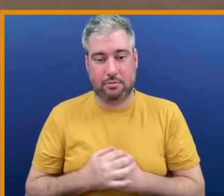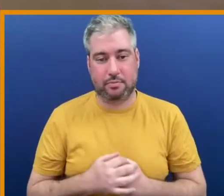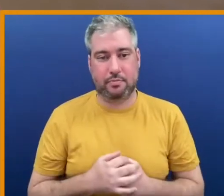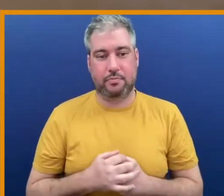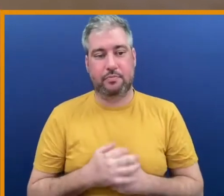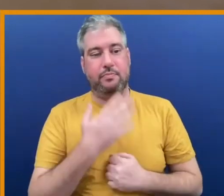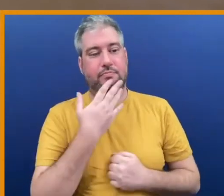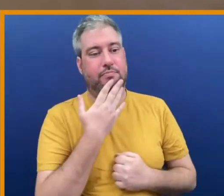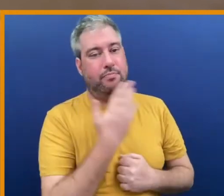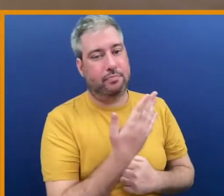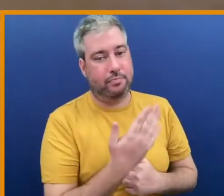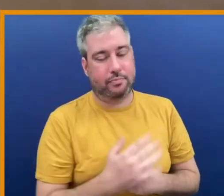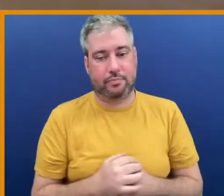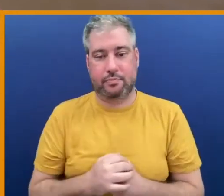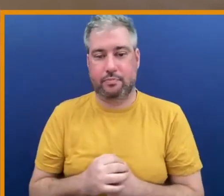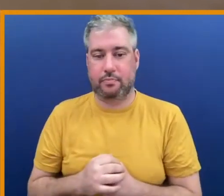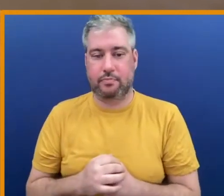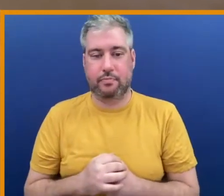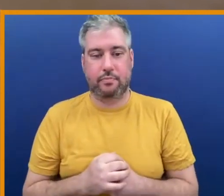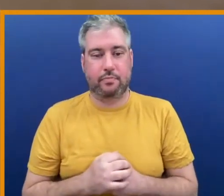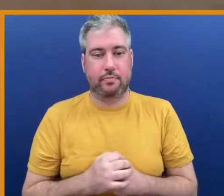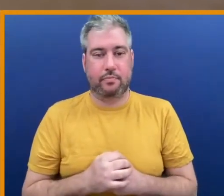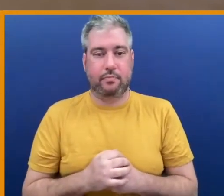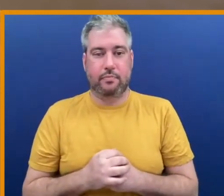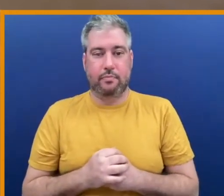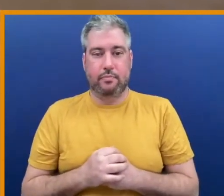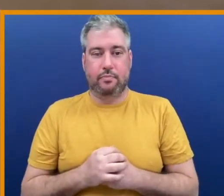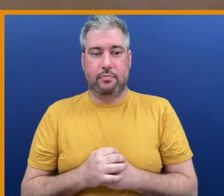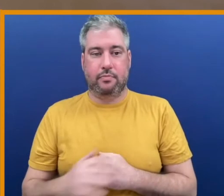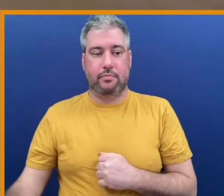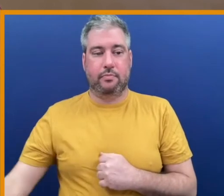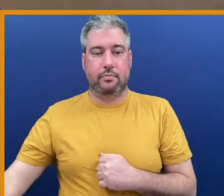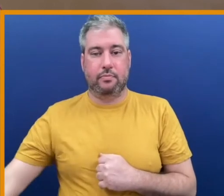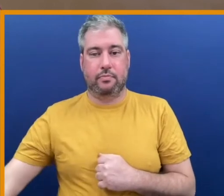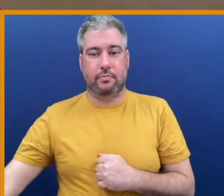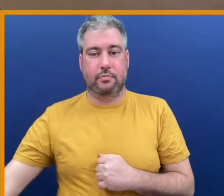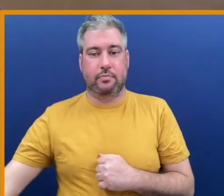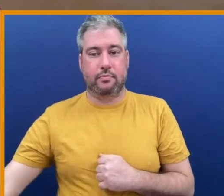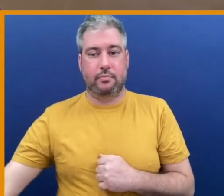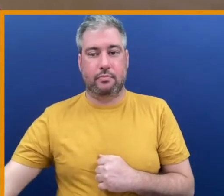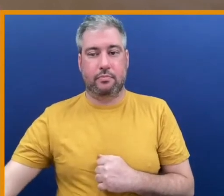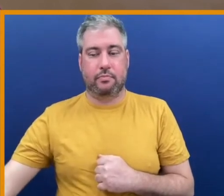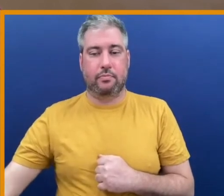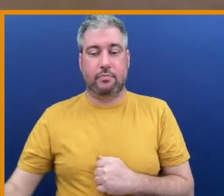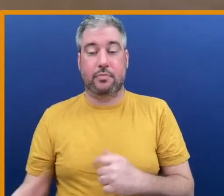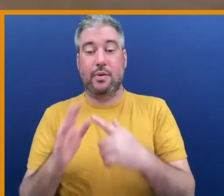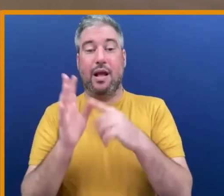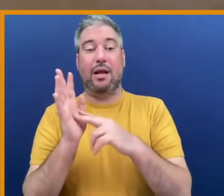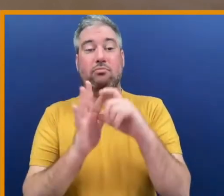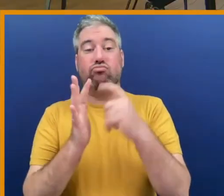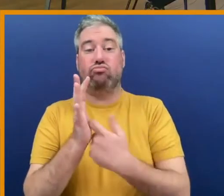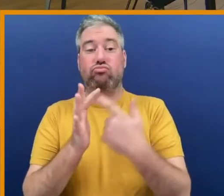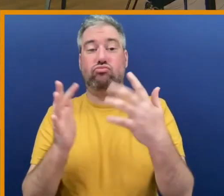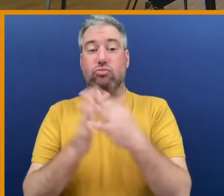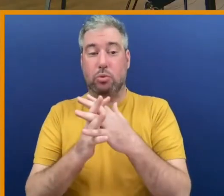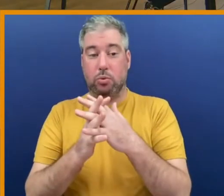Thank you very much, James. Can I ask Andrew Emerson from Orkney and Shetland to stand by, please? And I now call Nick